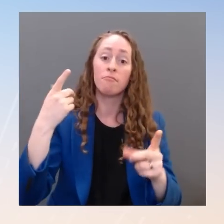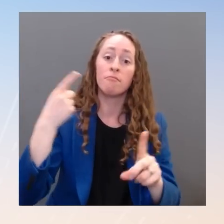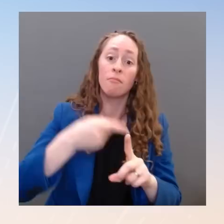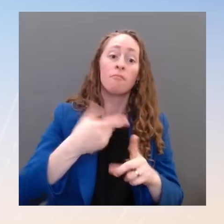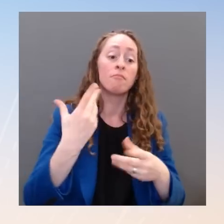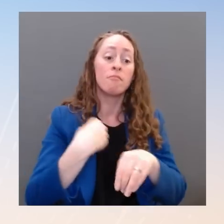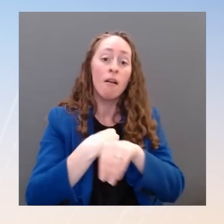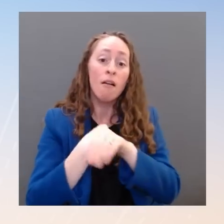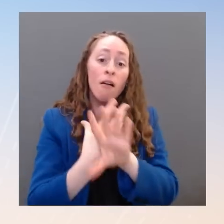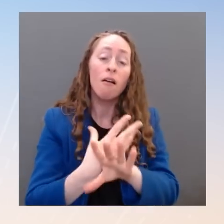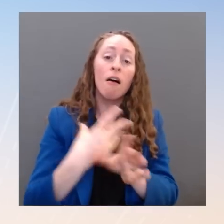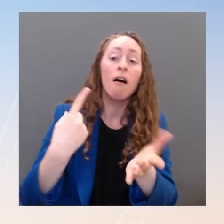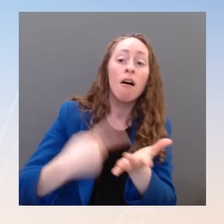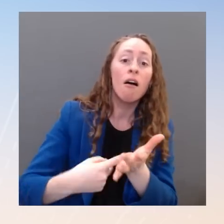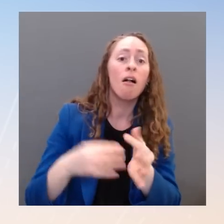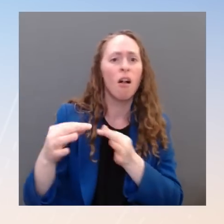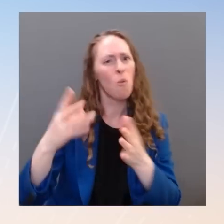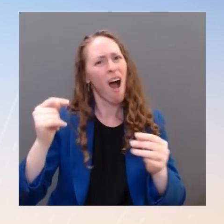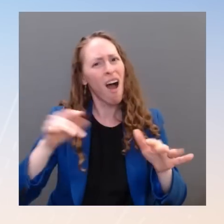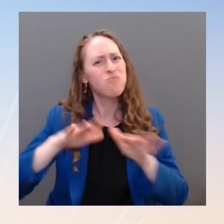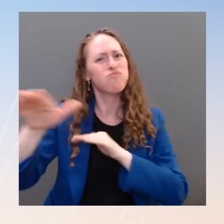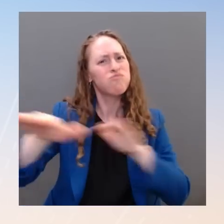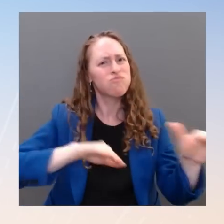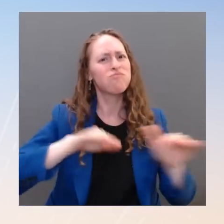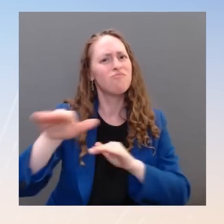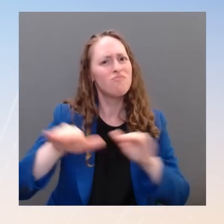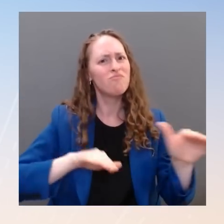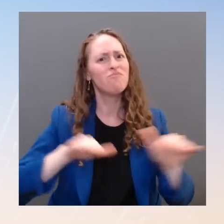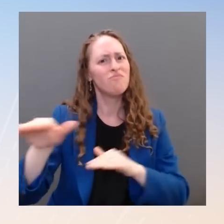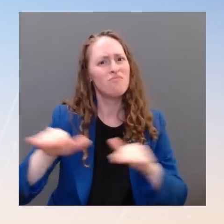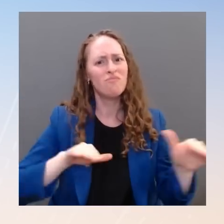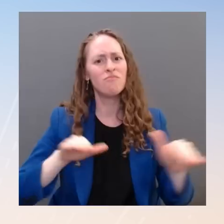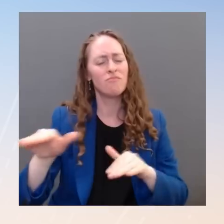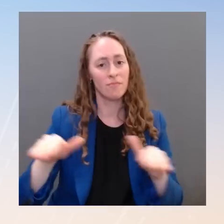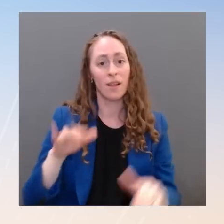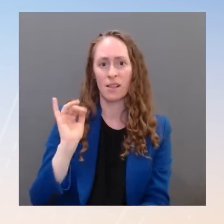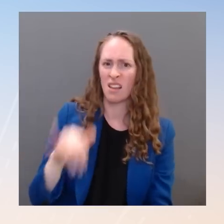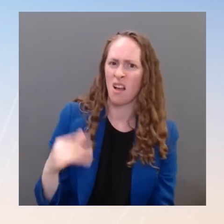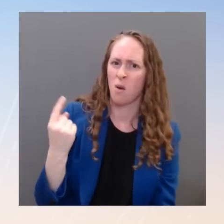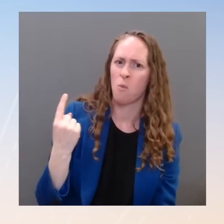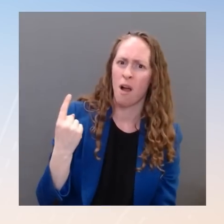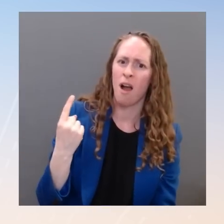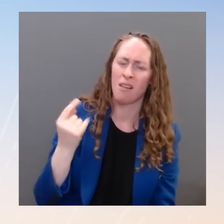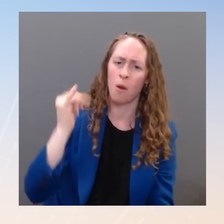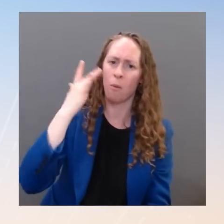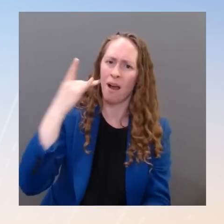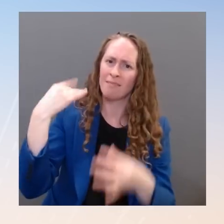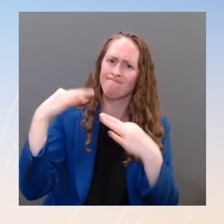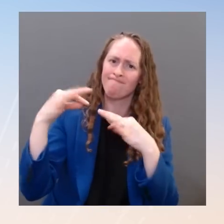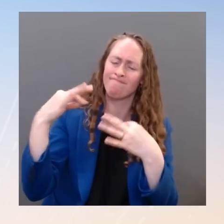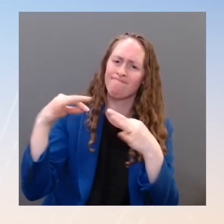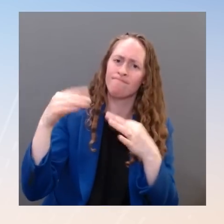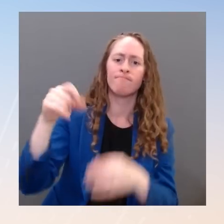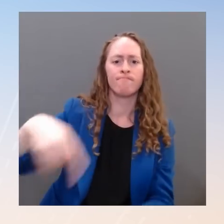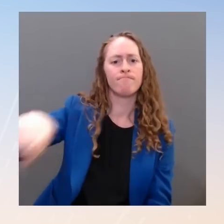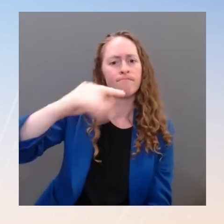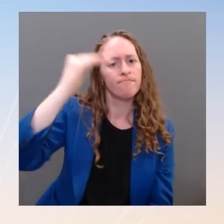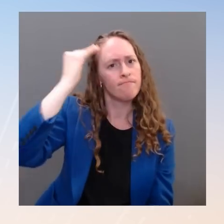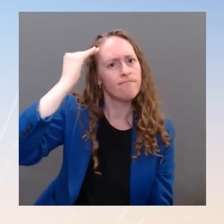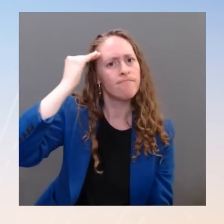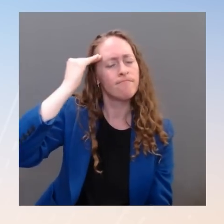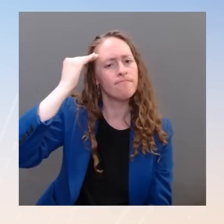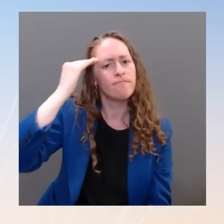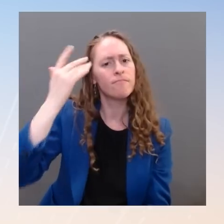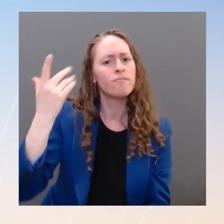to talk through the vital need of this assistance, what it would go to, and elevate it to that level. And then is there